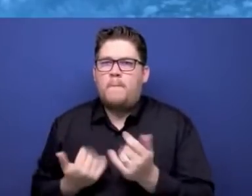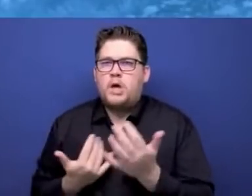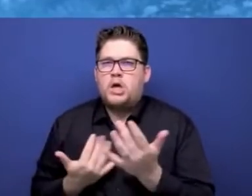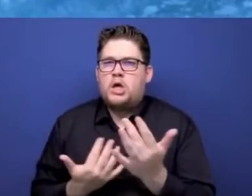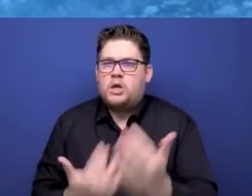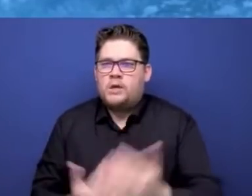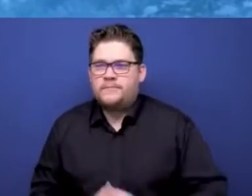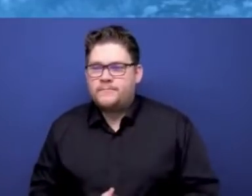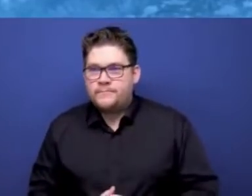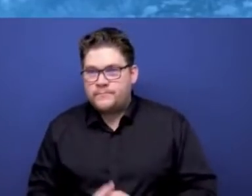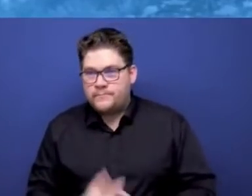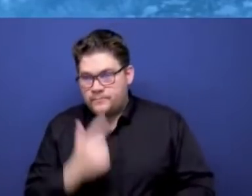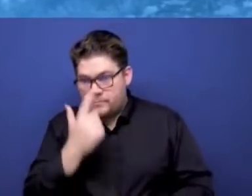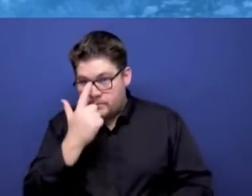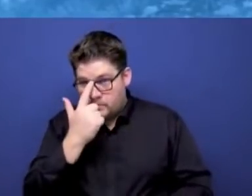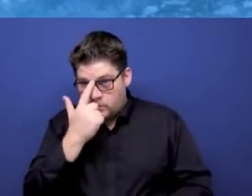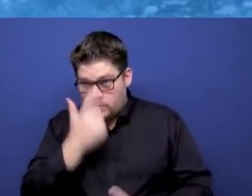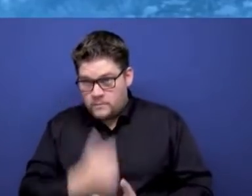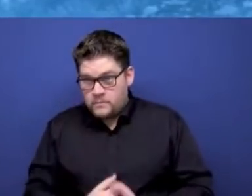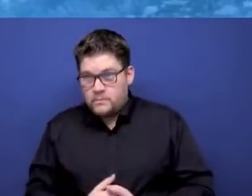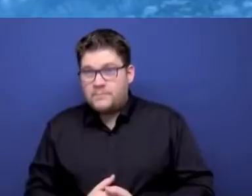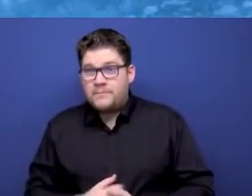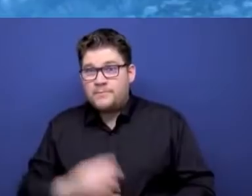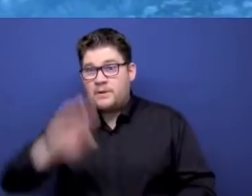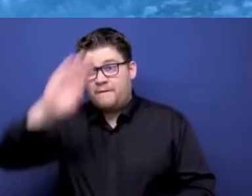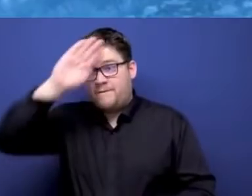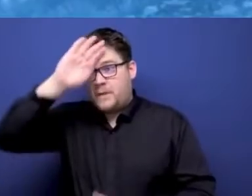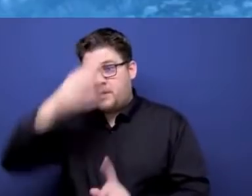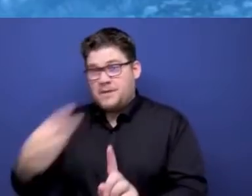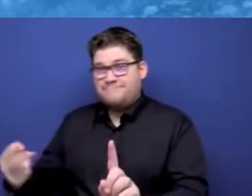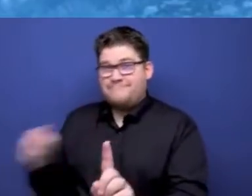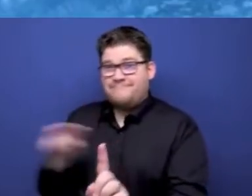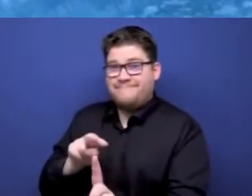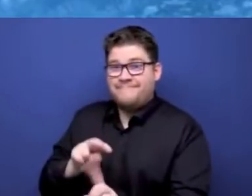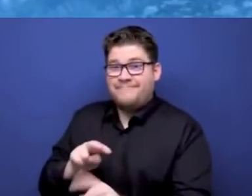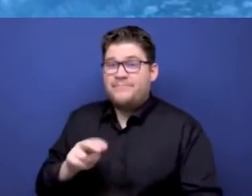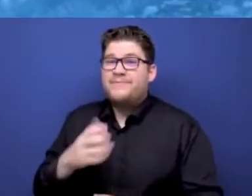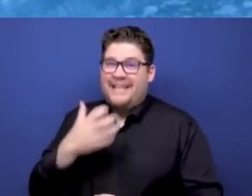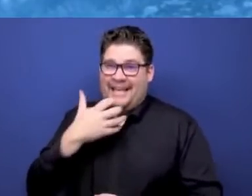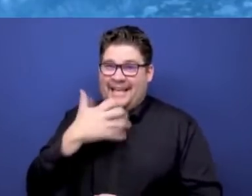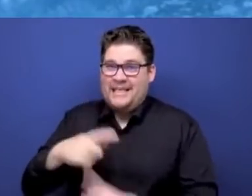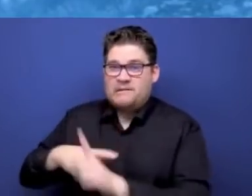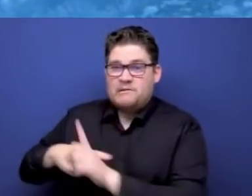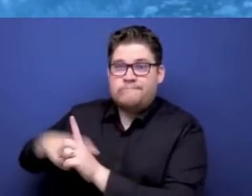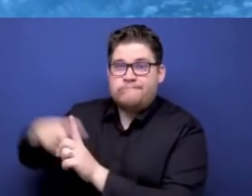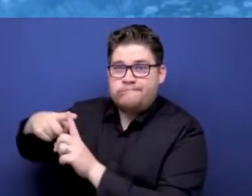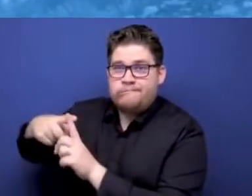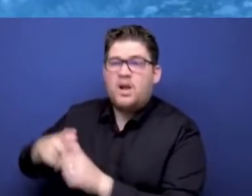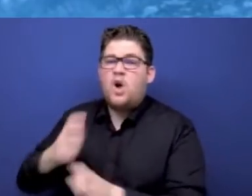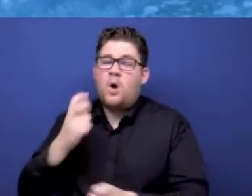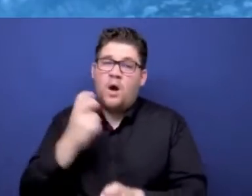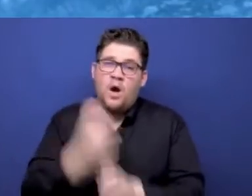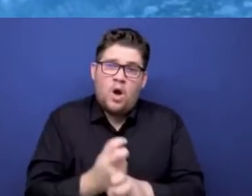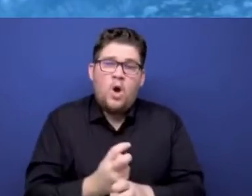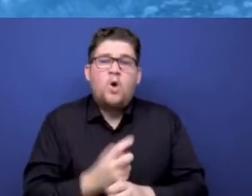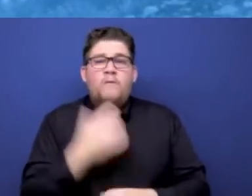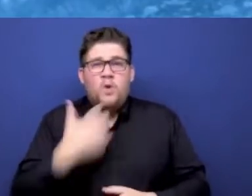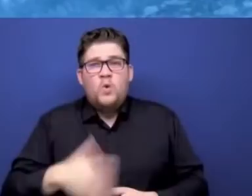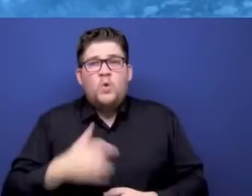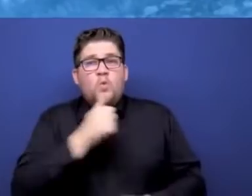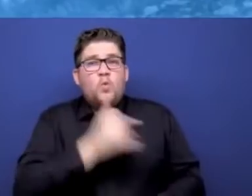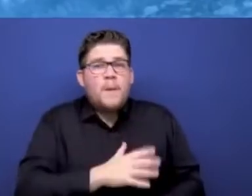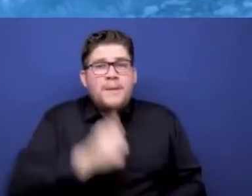certainly is more challenging. It's more challenging for our men and women that are out there in that heat. It's making sure that they look